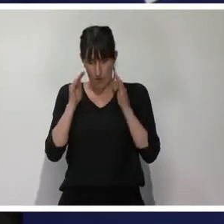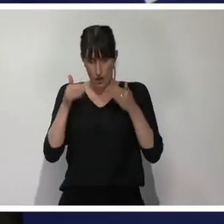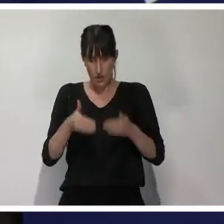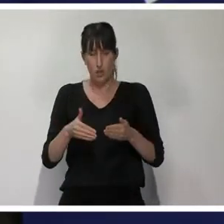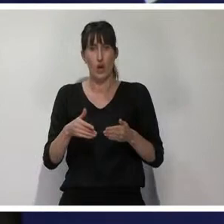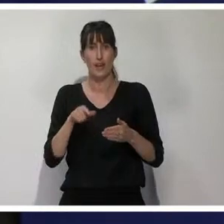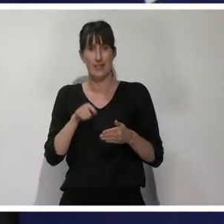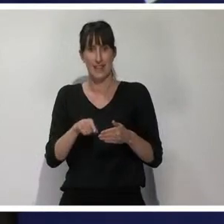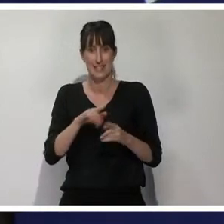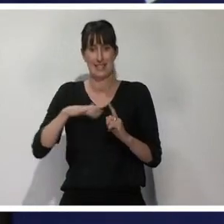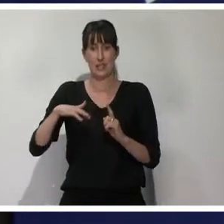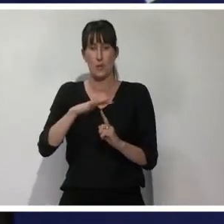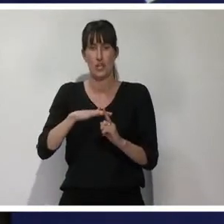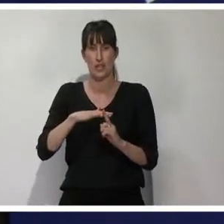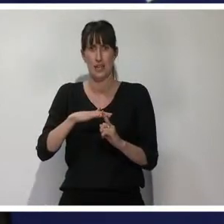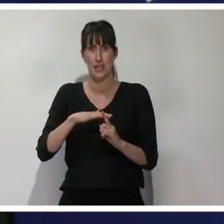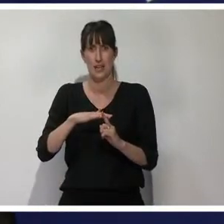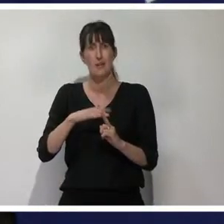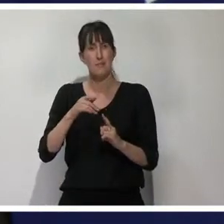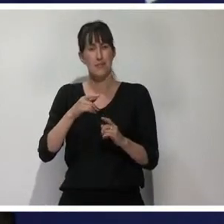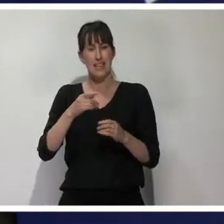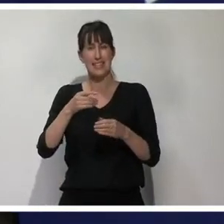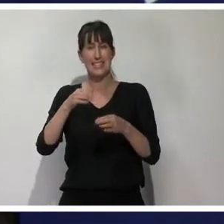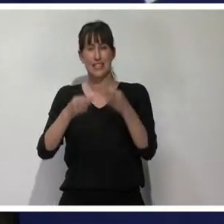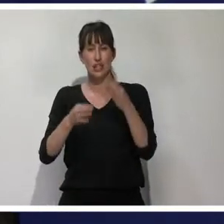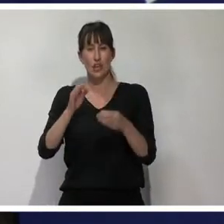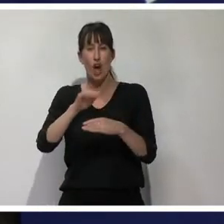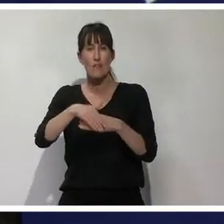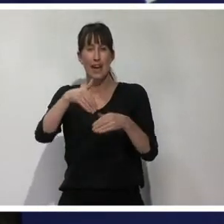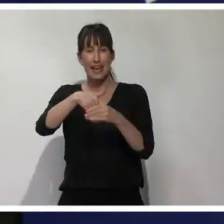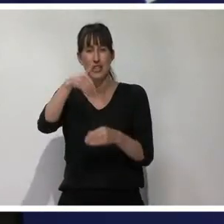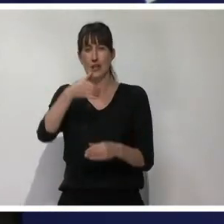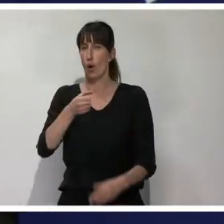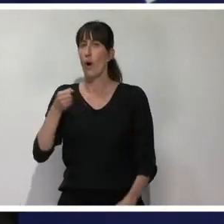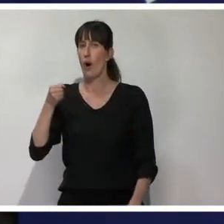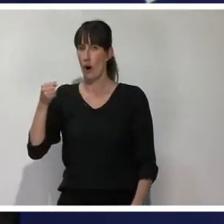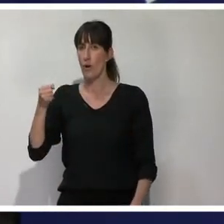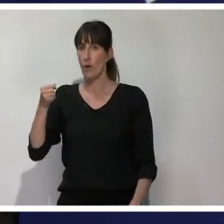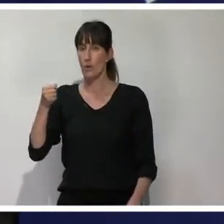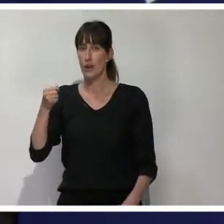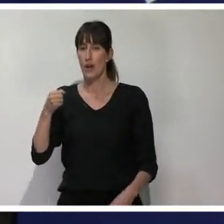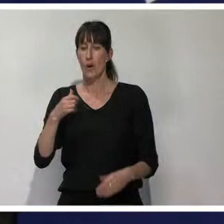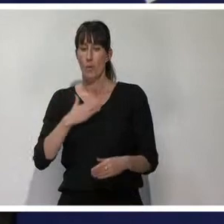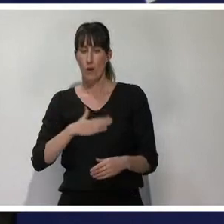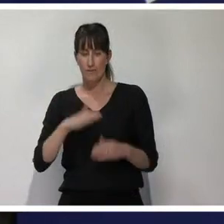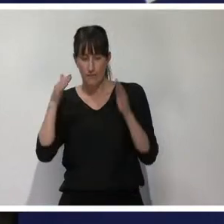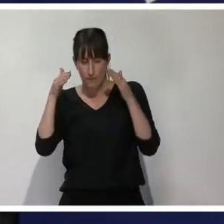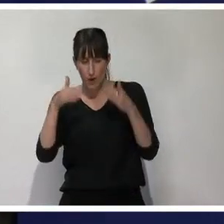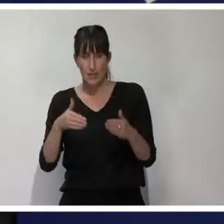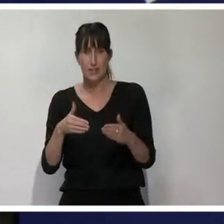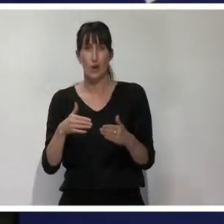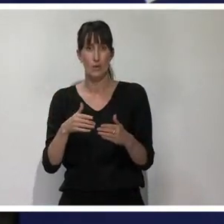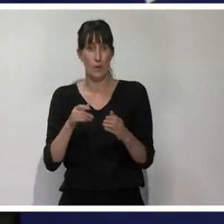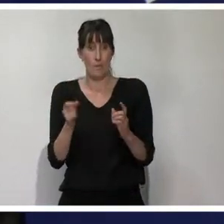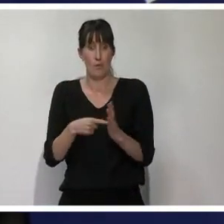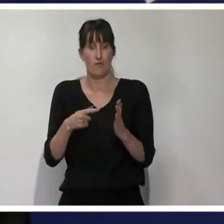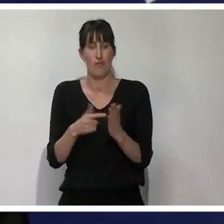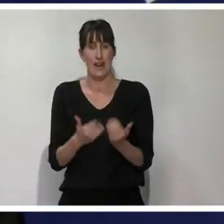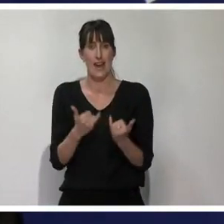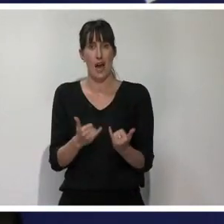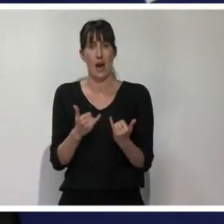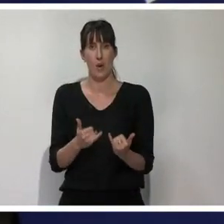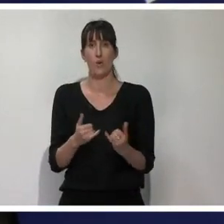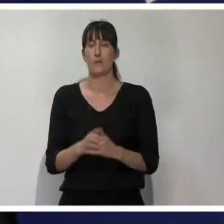giving ourselves the room to fully consider the implications of a move-in date and what we find out about what resurgence we're seeing at the